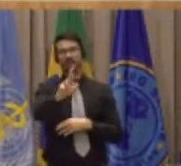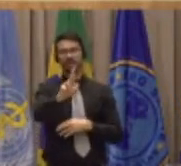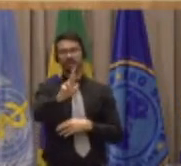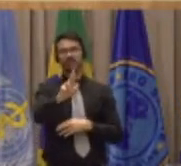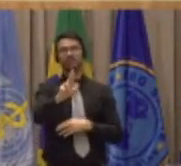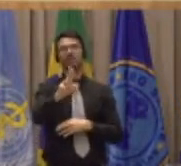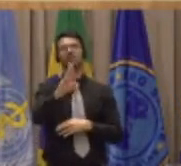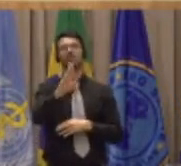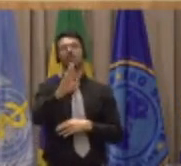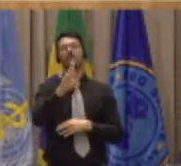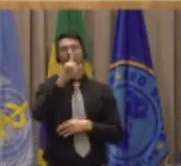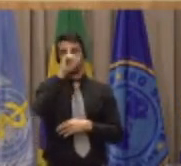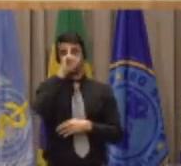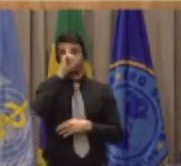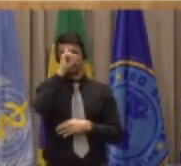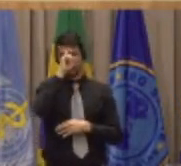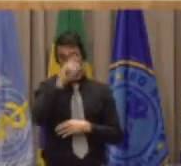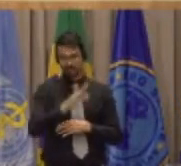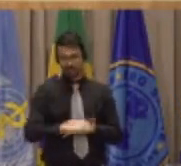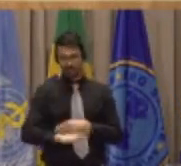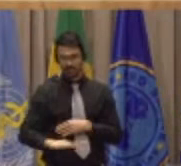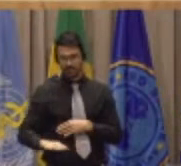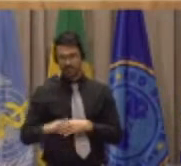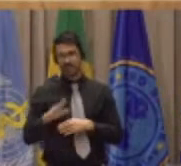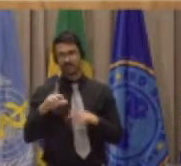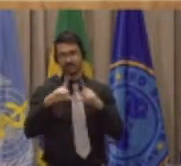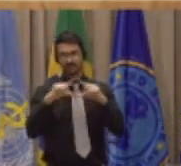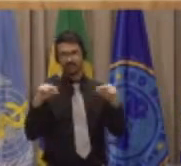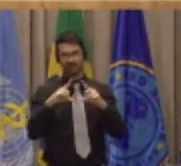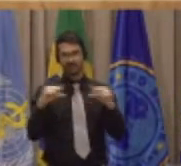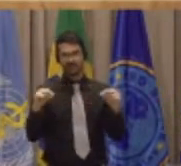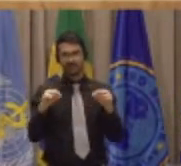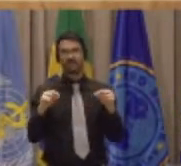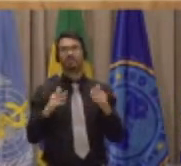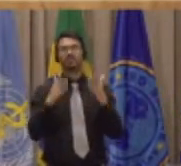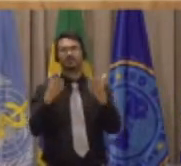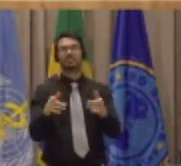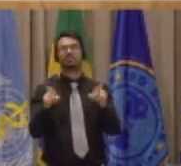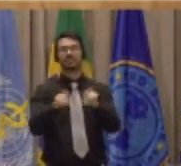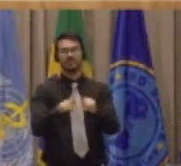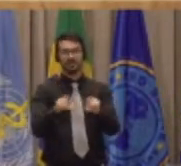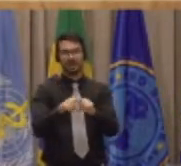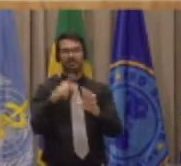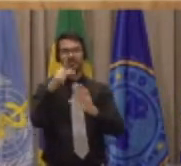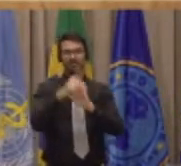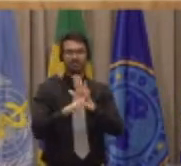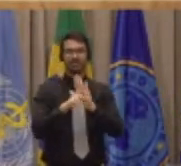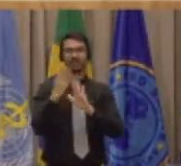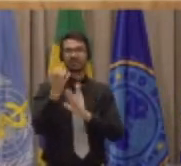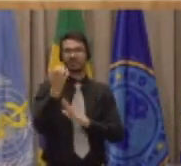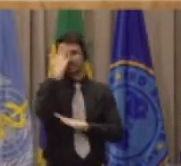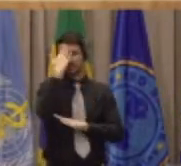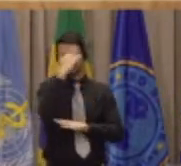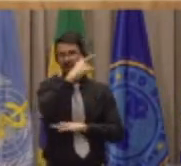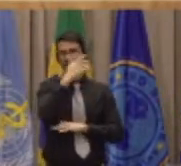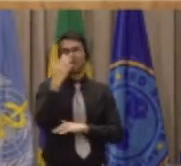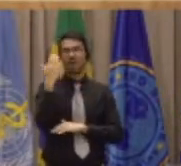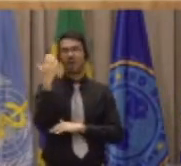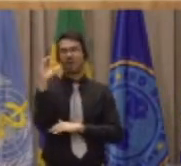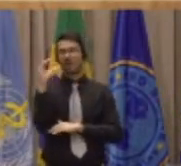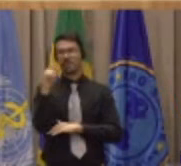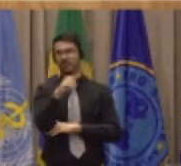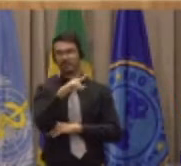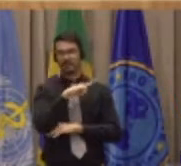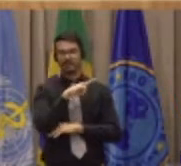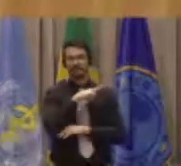I represent the Children's Hospital from Brasilia. And I would like to know from Colombia